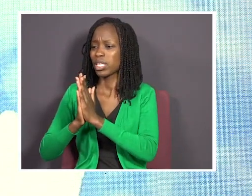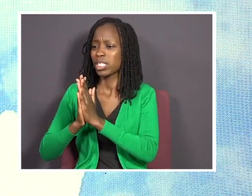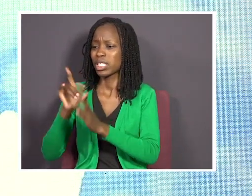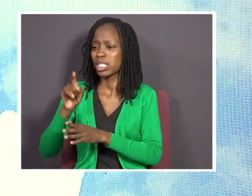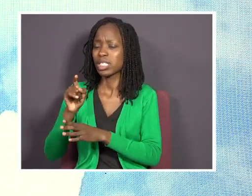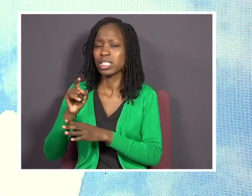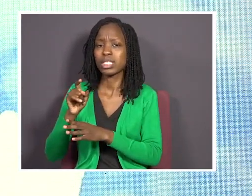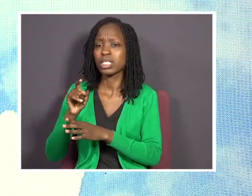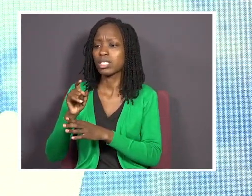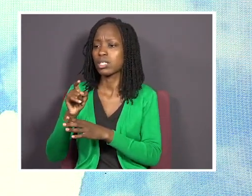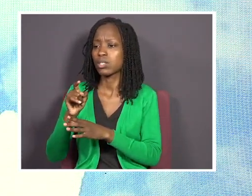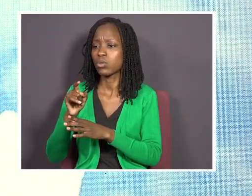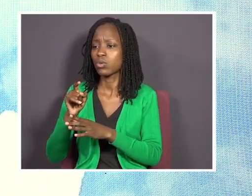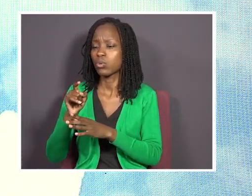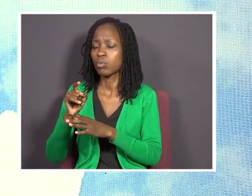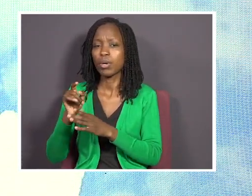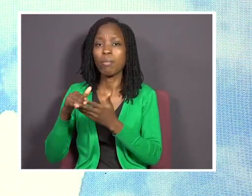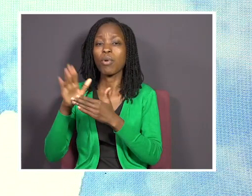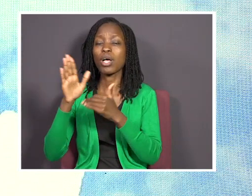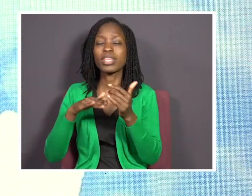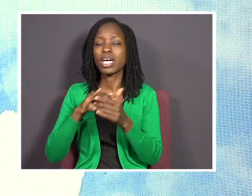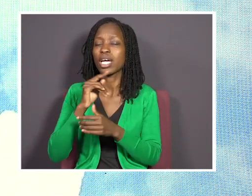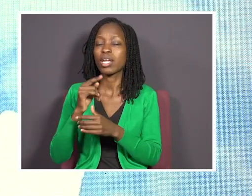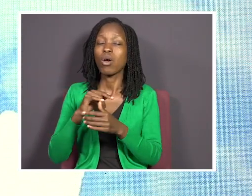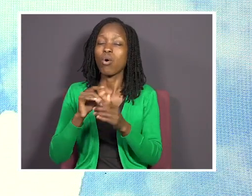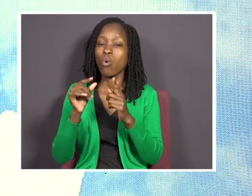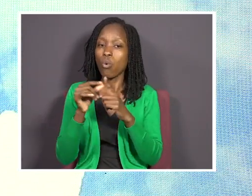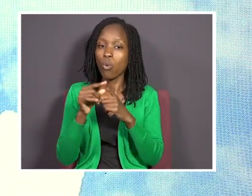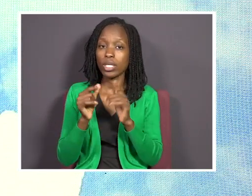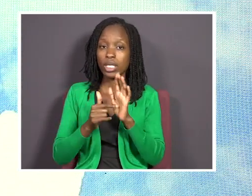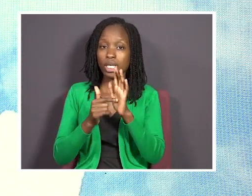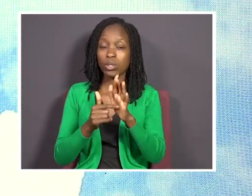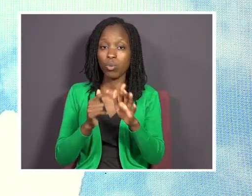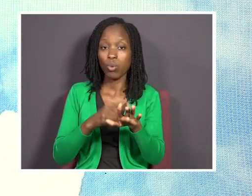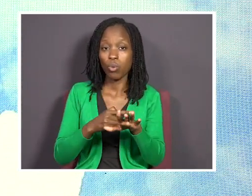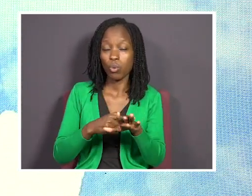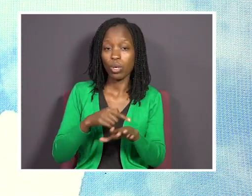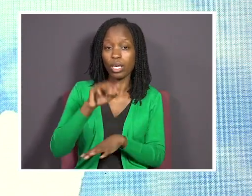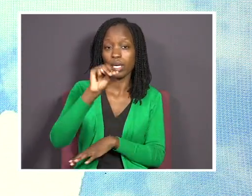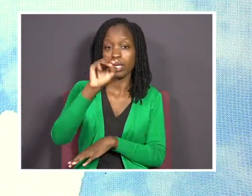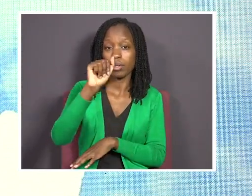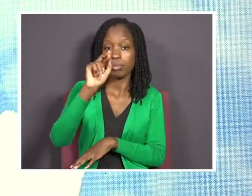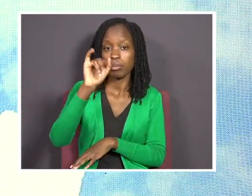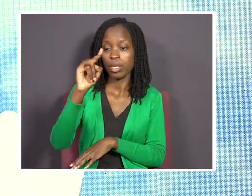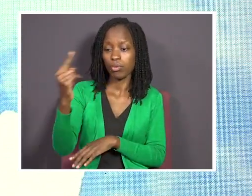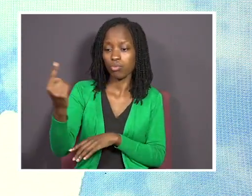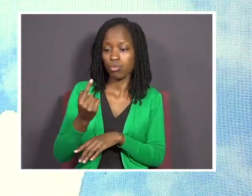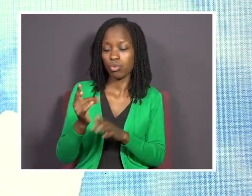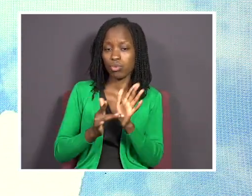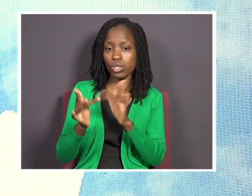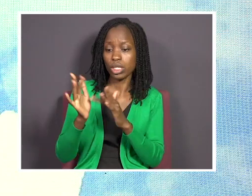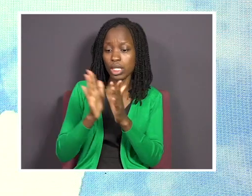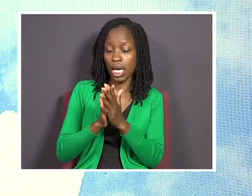is coming out from what I have said. For example, when Mary came to Jesus and